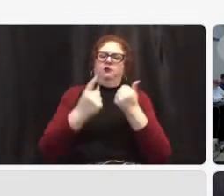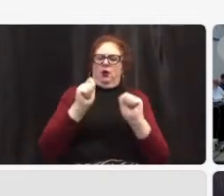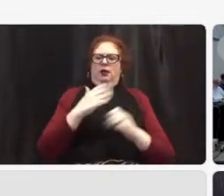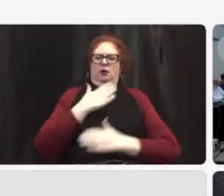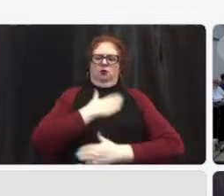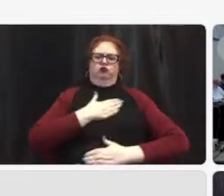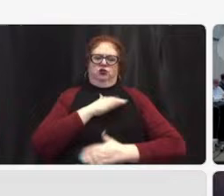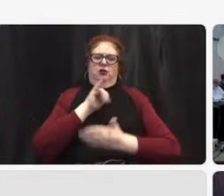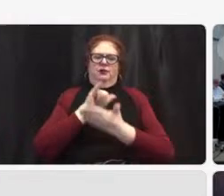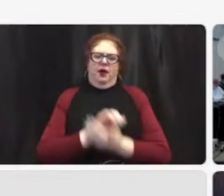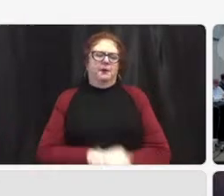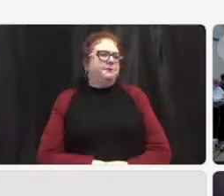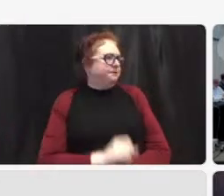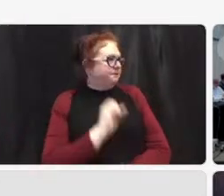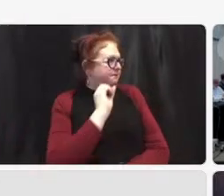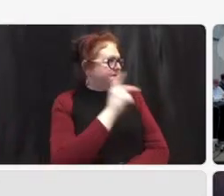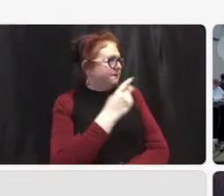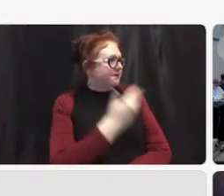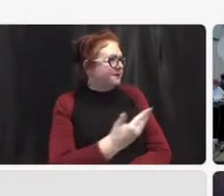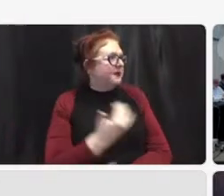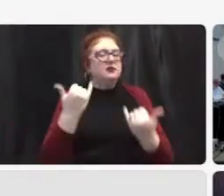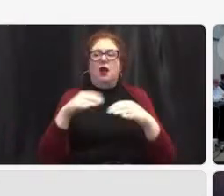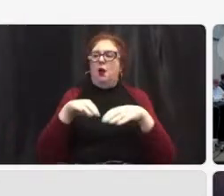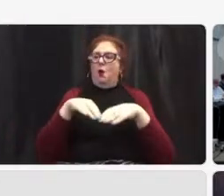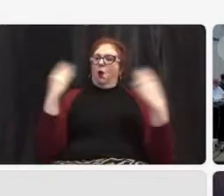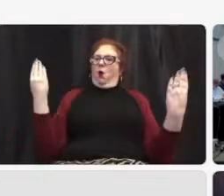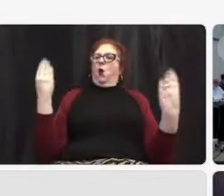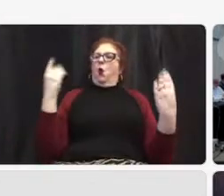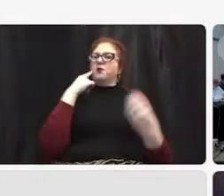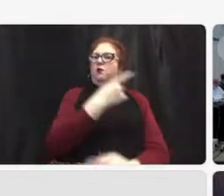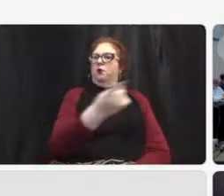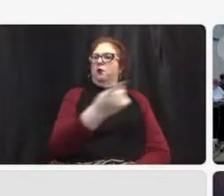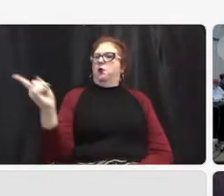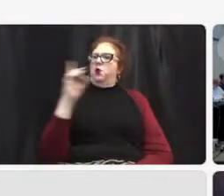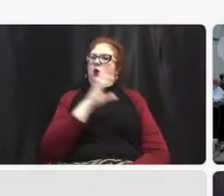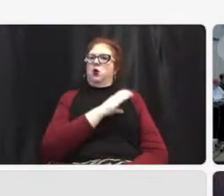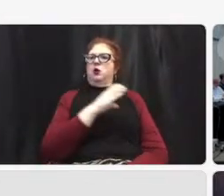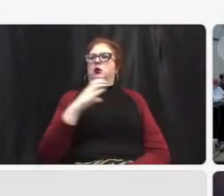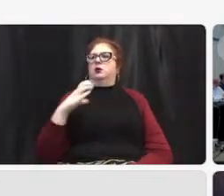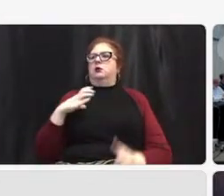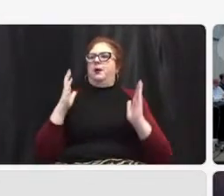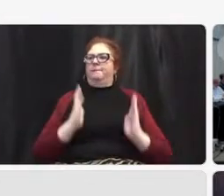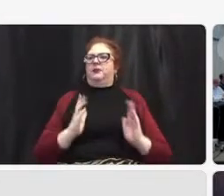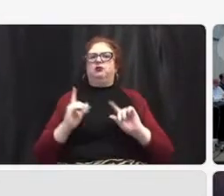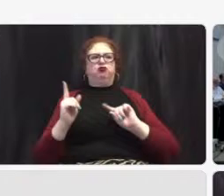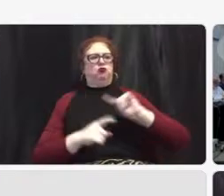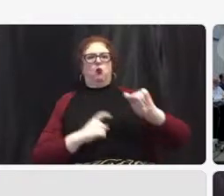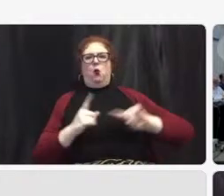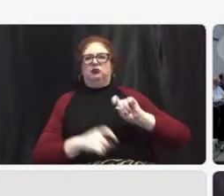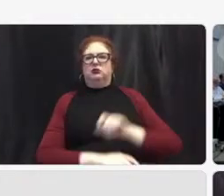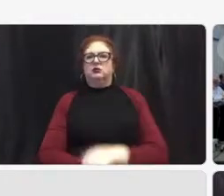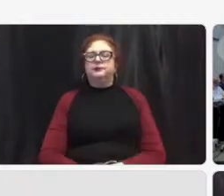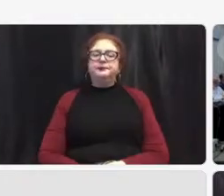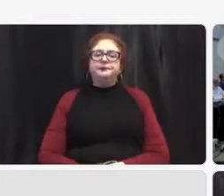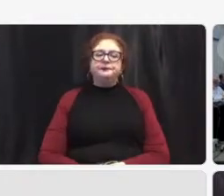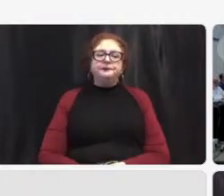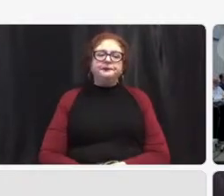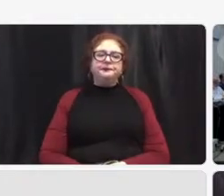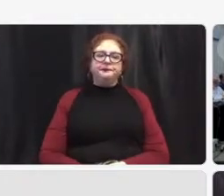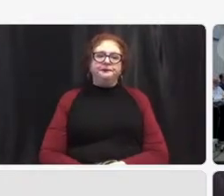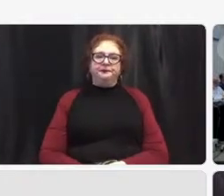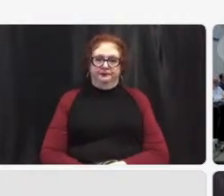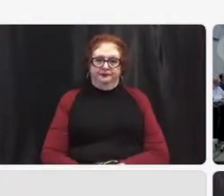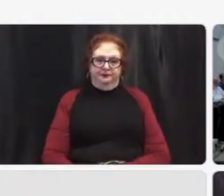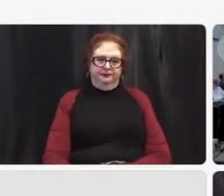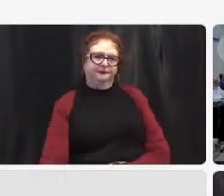All right, thank you, sir. I want to open the floor at this particular time to any questions from our board. Any